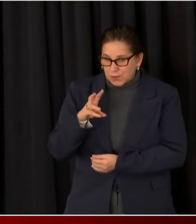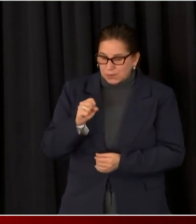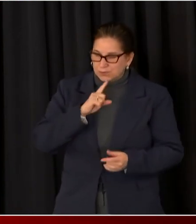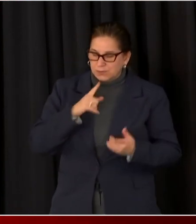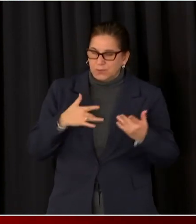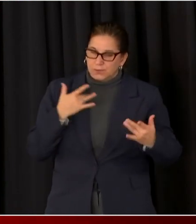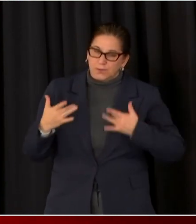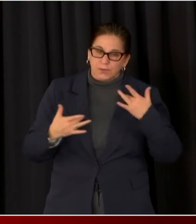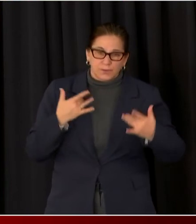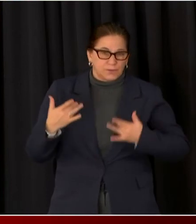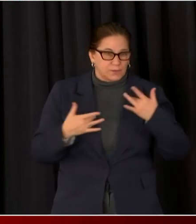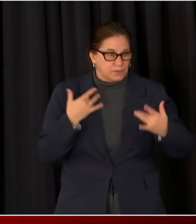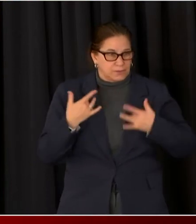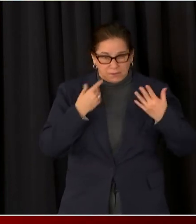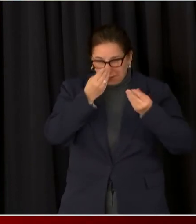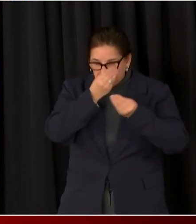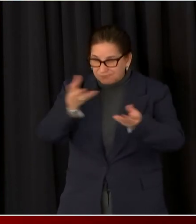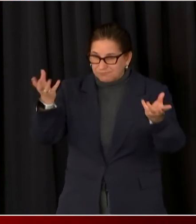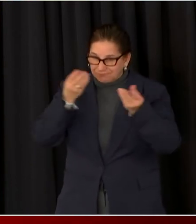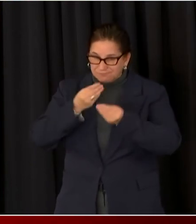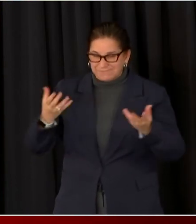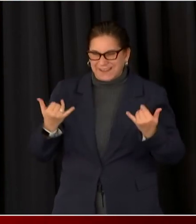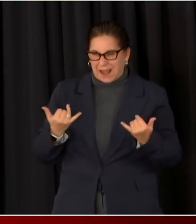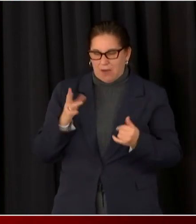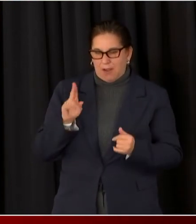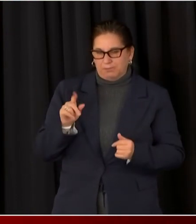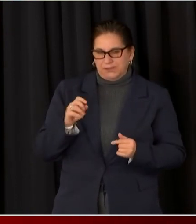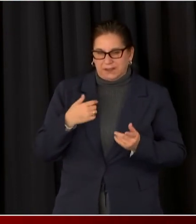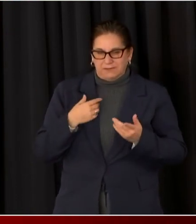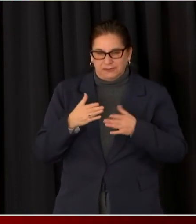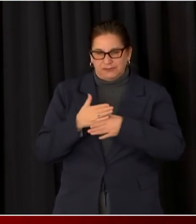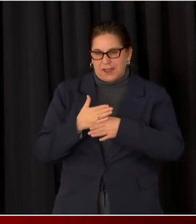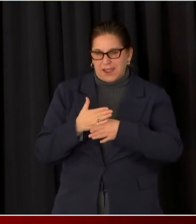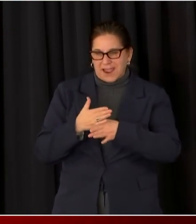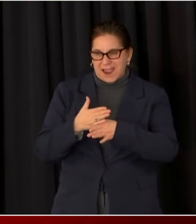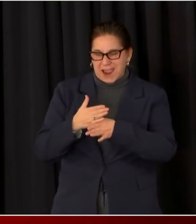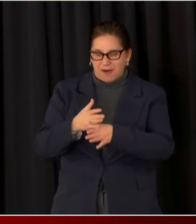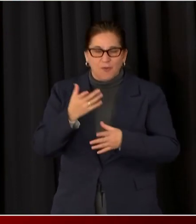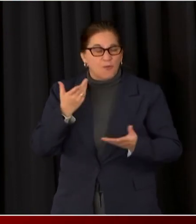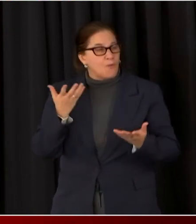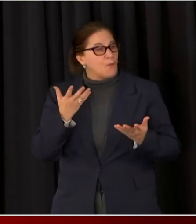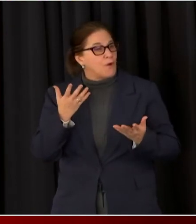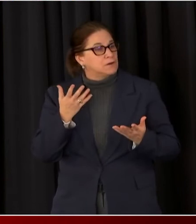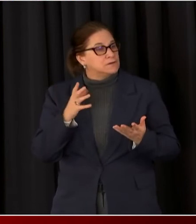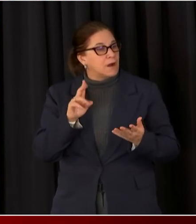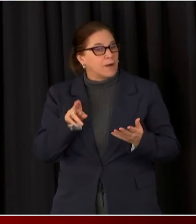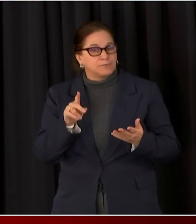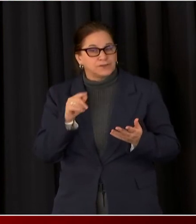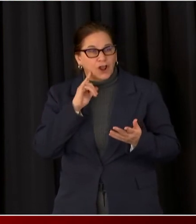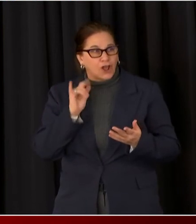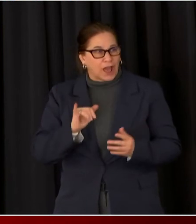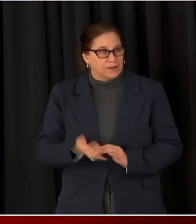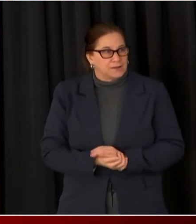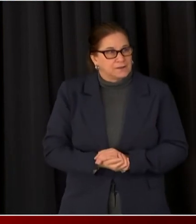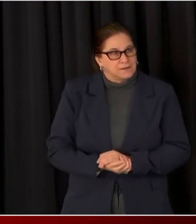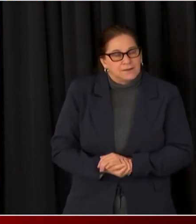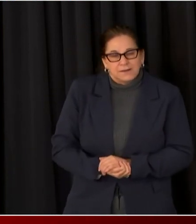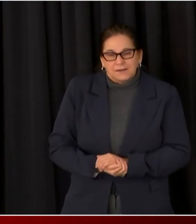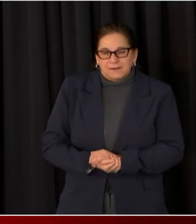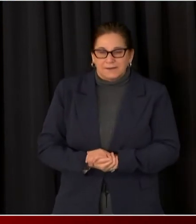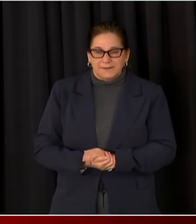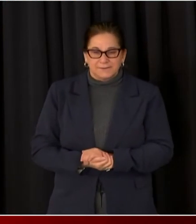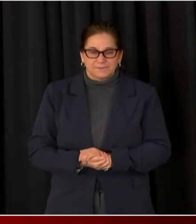provide some detailed information about our deployment. Dr. Nesbitt. Yes, thank you so much, Madam Mayor. And as you have